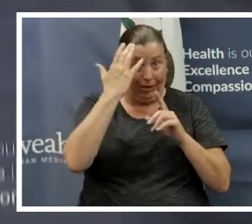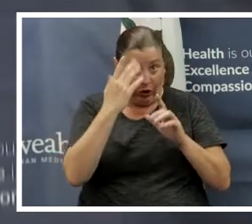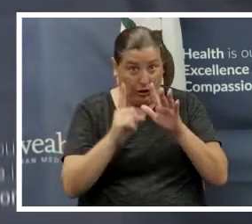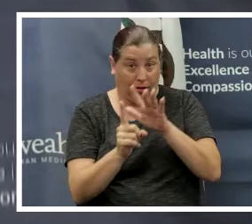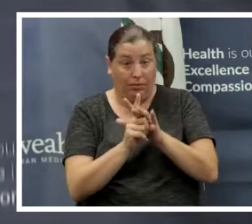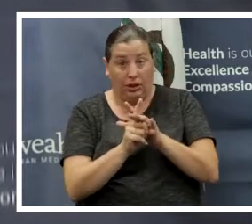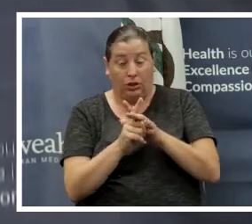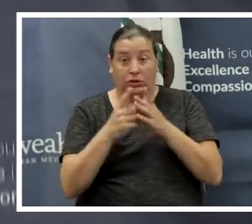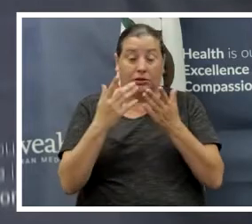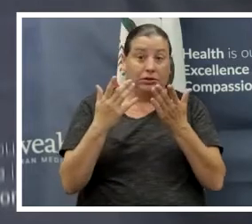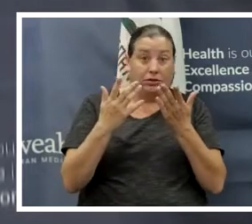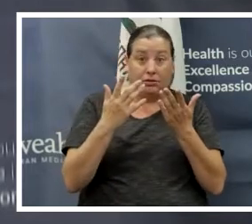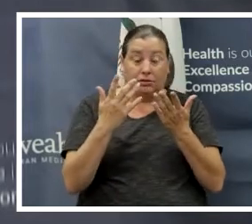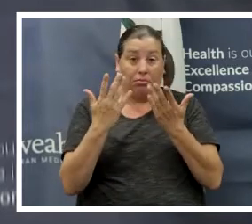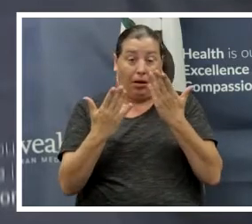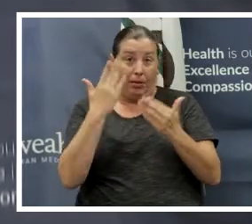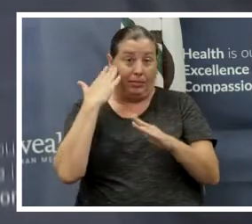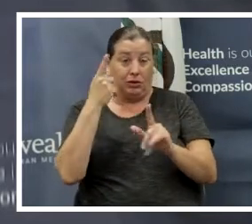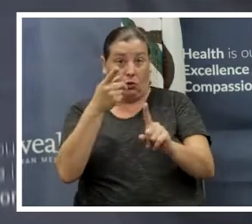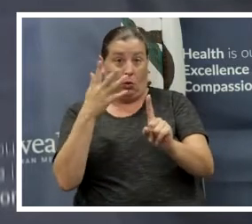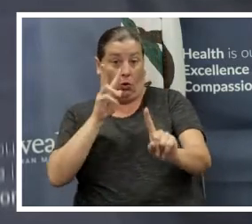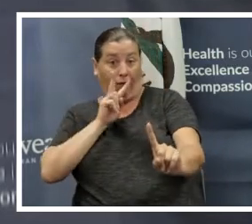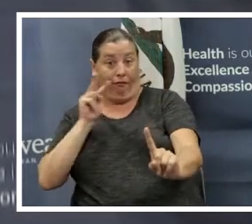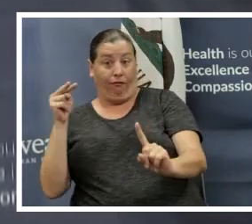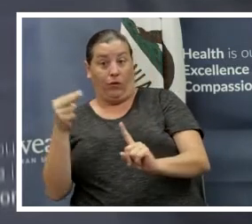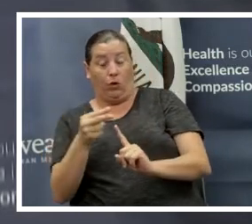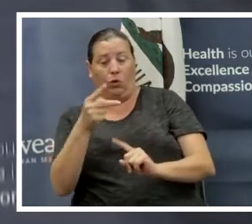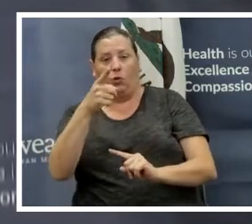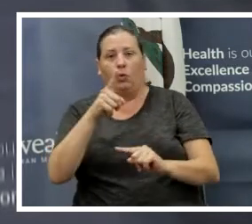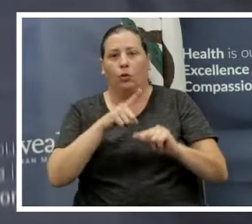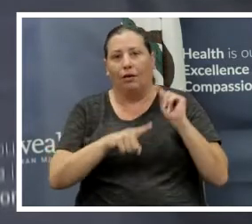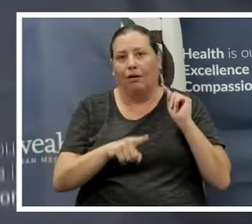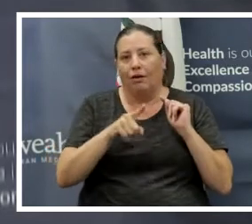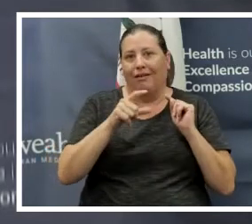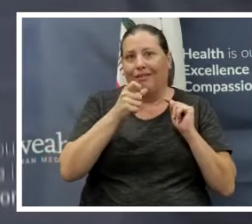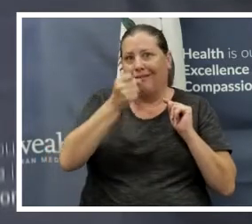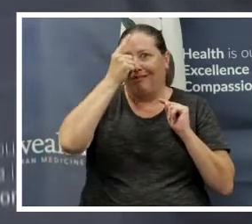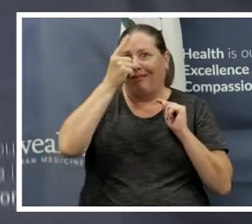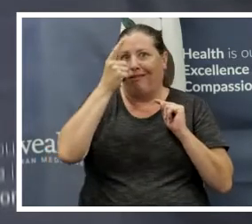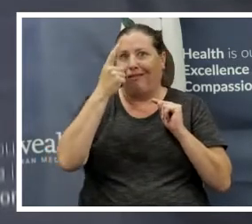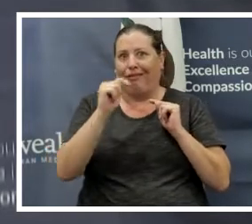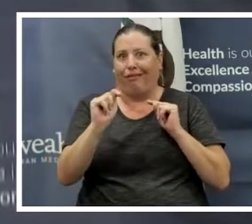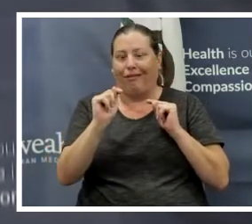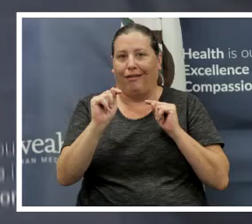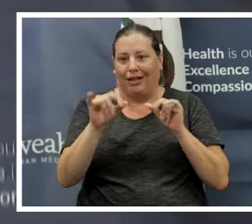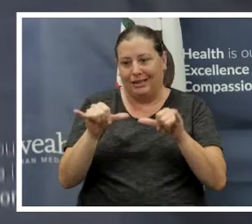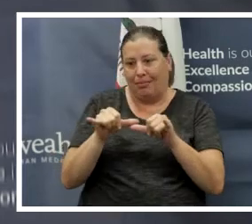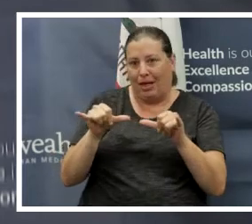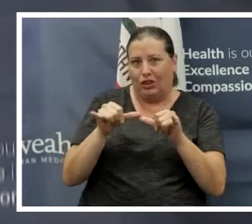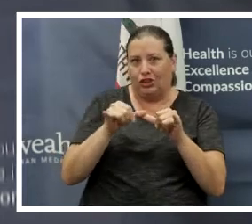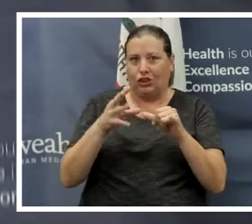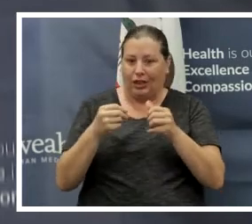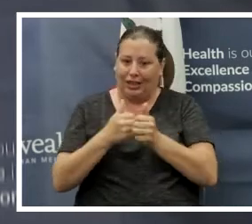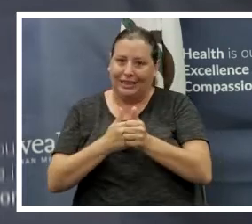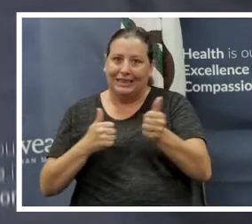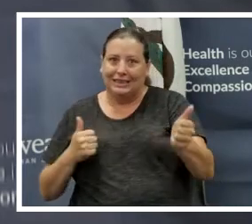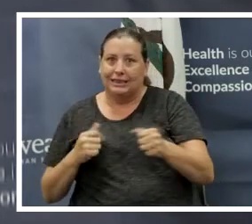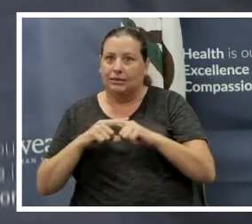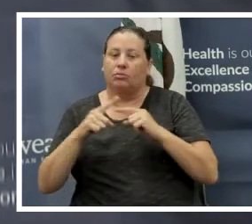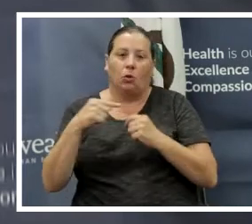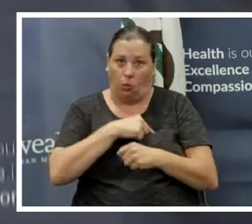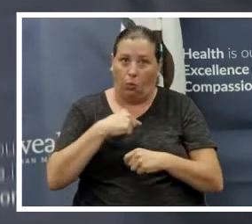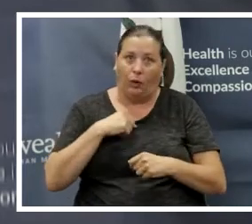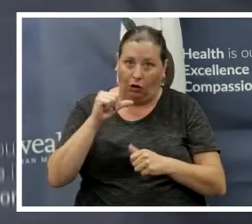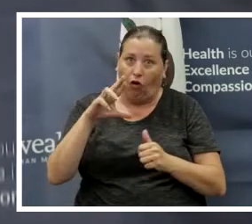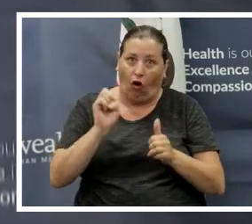of your, how you're viewing it, and get the appreciation of dimension and distance. But we are very spread apart